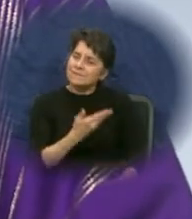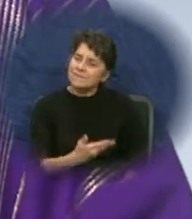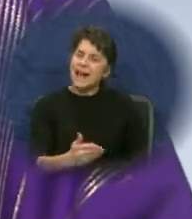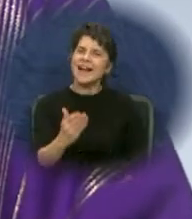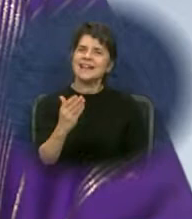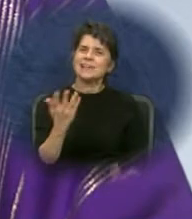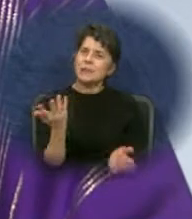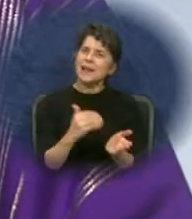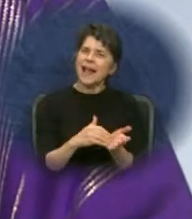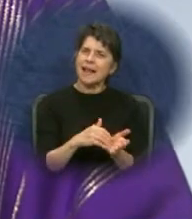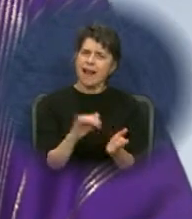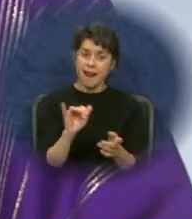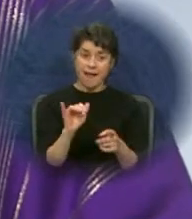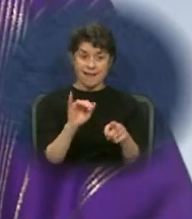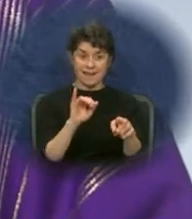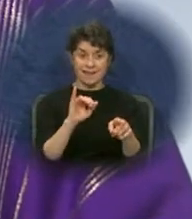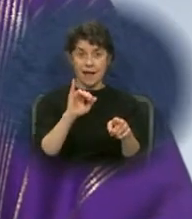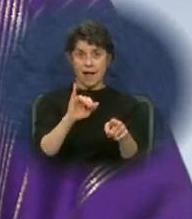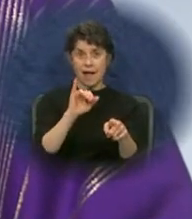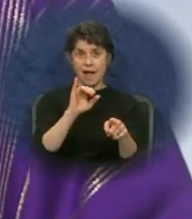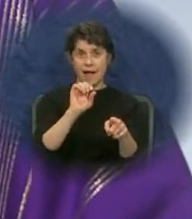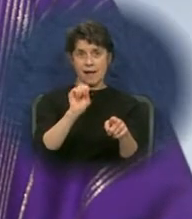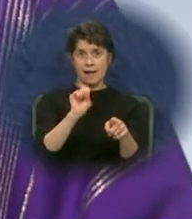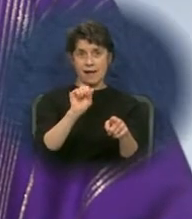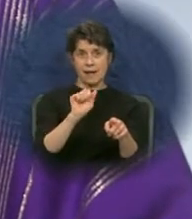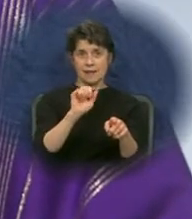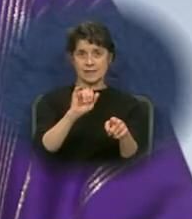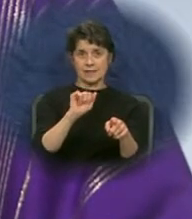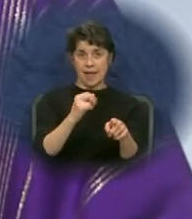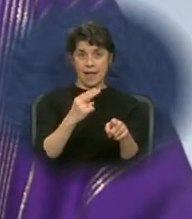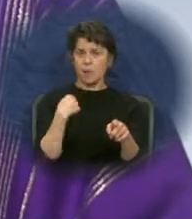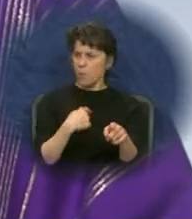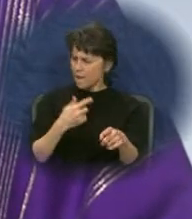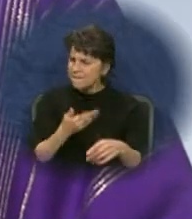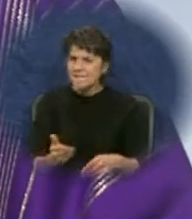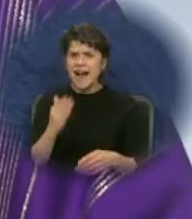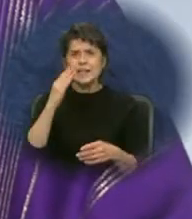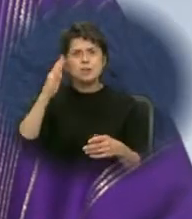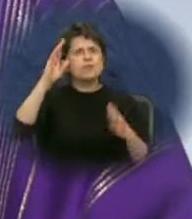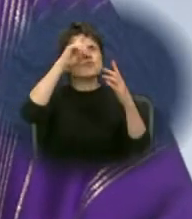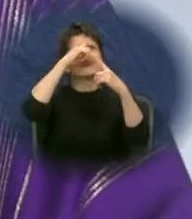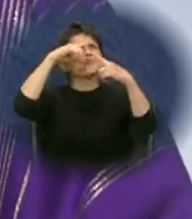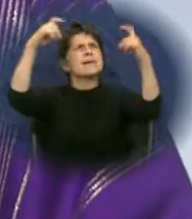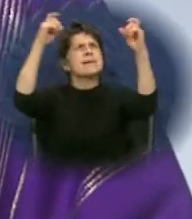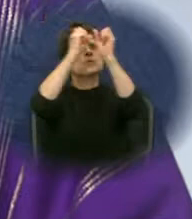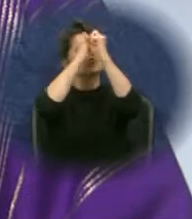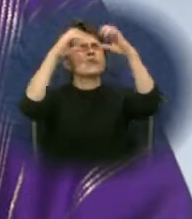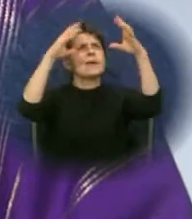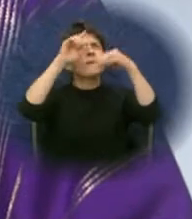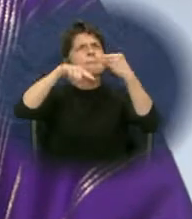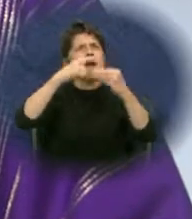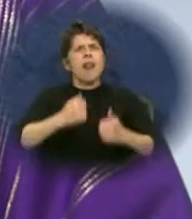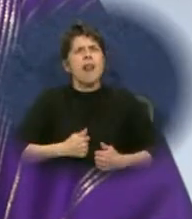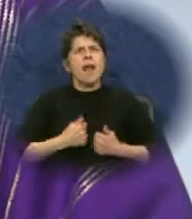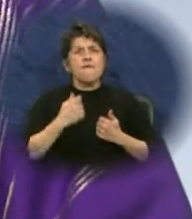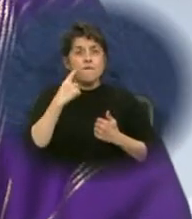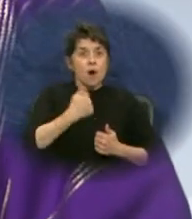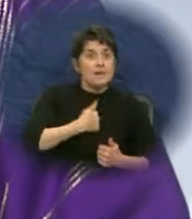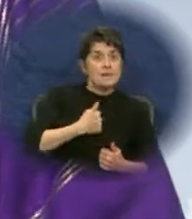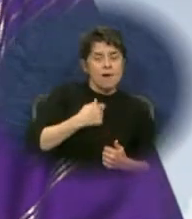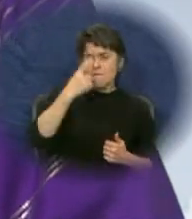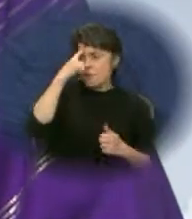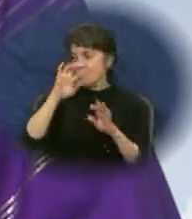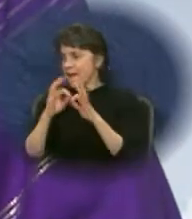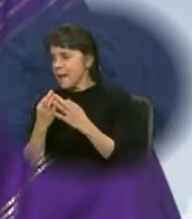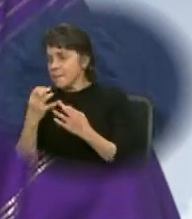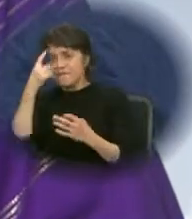to, again, like in Isaiah, dream about a life that can be for ourselves, for our families, for our schools,